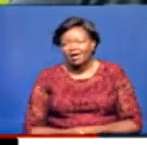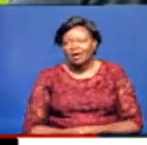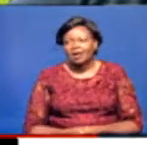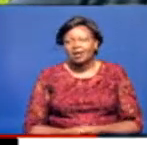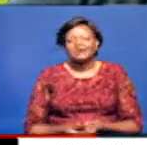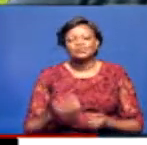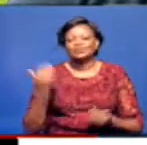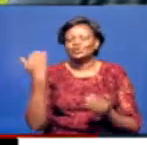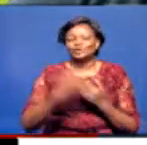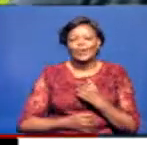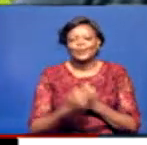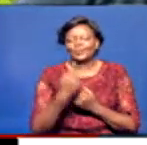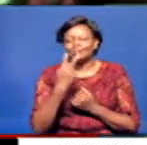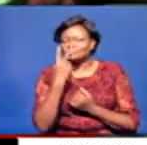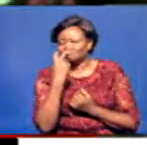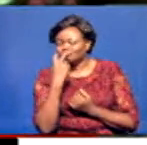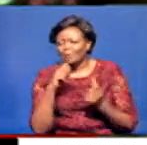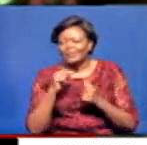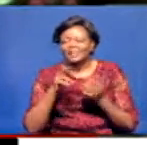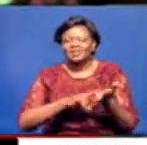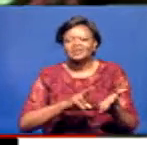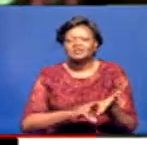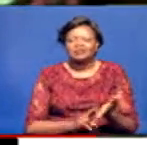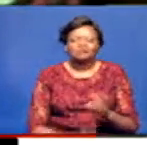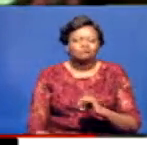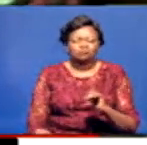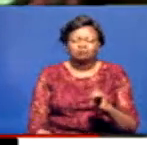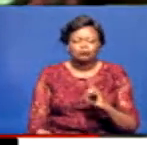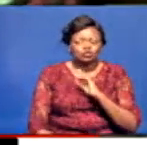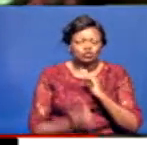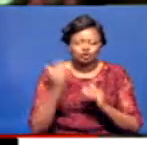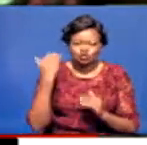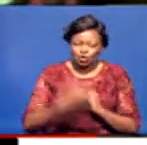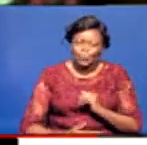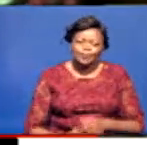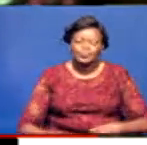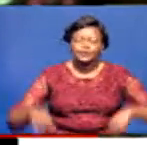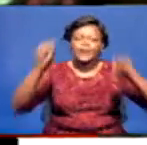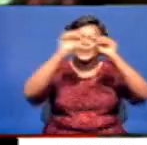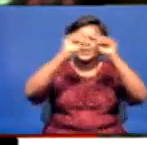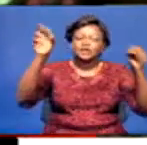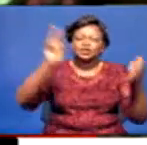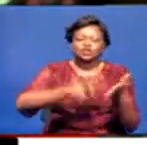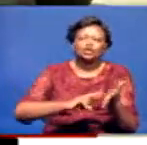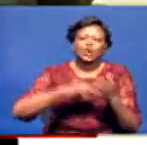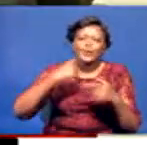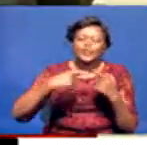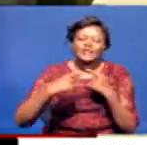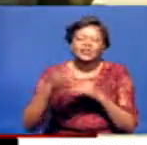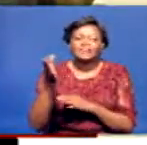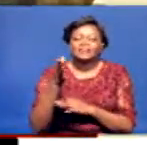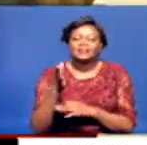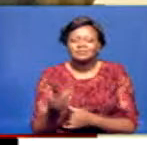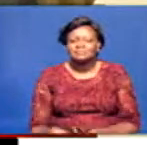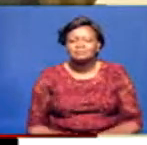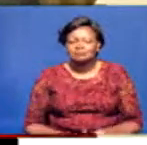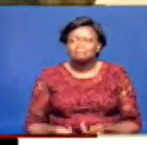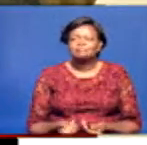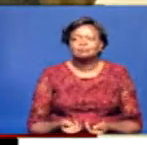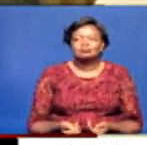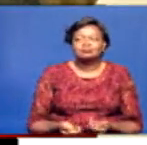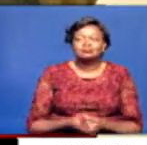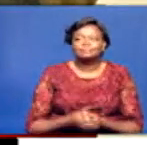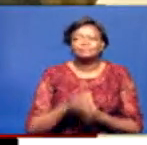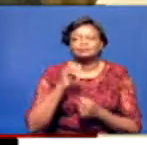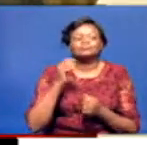speculation about the register. The presidential registration process Thursday ended its third day at the Bomas of